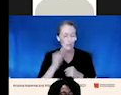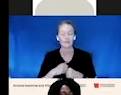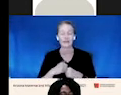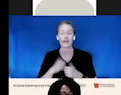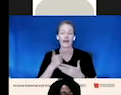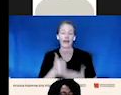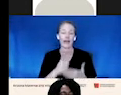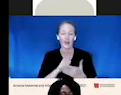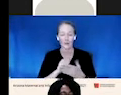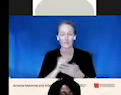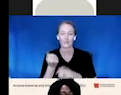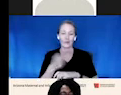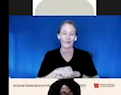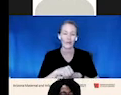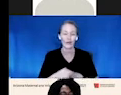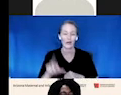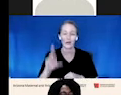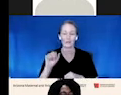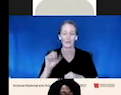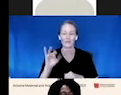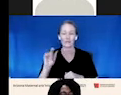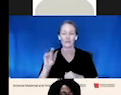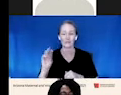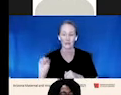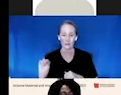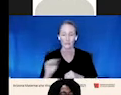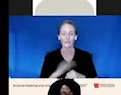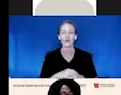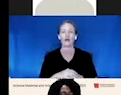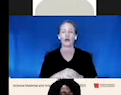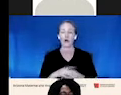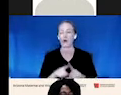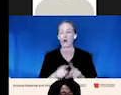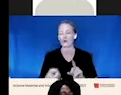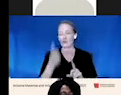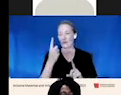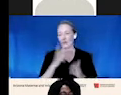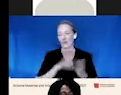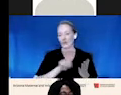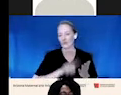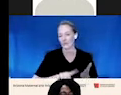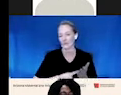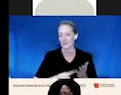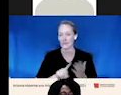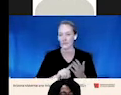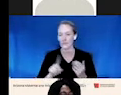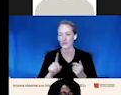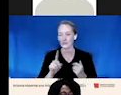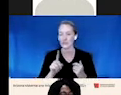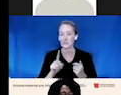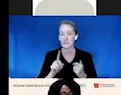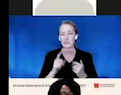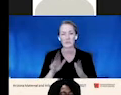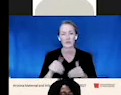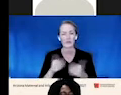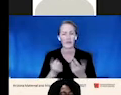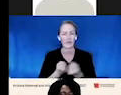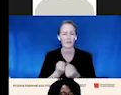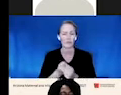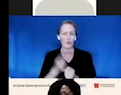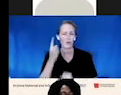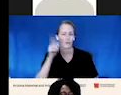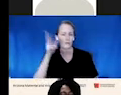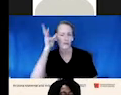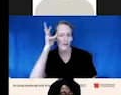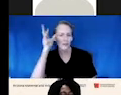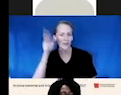about earlier. They actually, in one of these studies, ended up being quite a big support for the father. They can provide trauma-informed